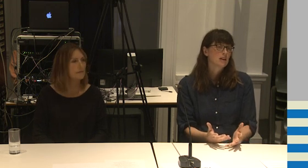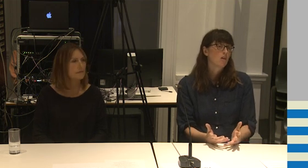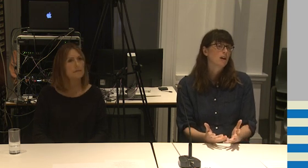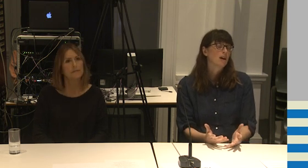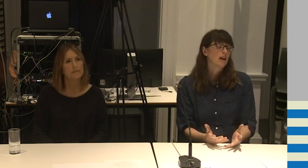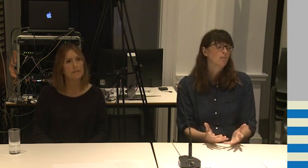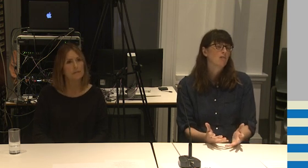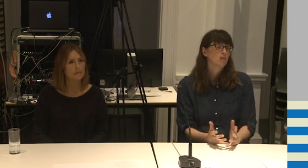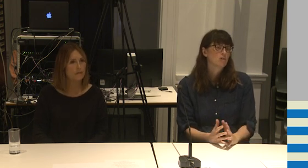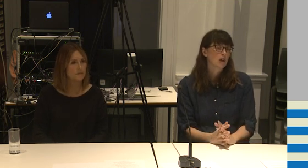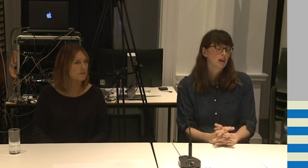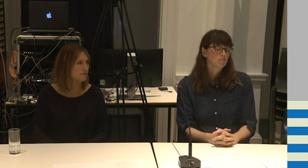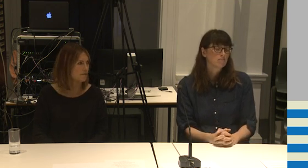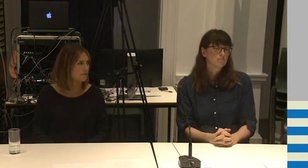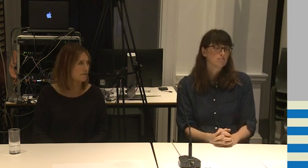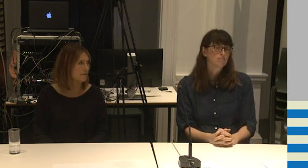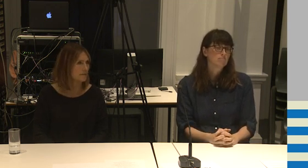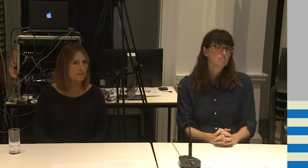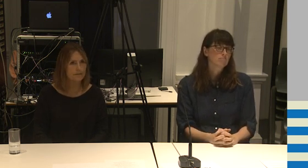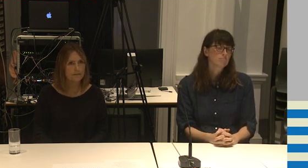do realize how lucky I am here in the UK.